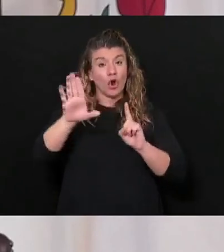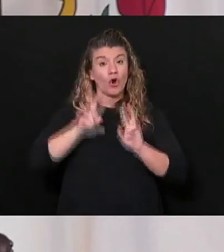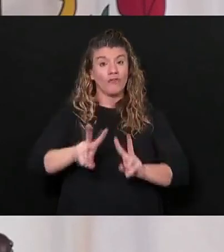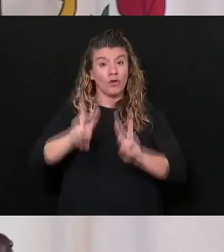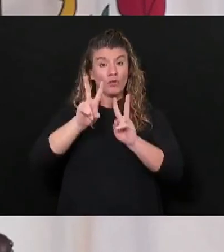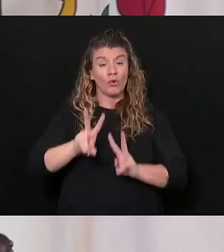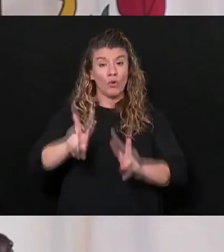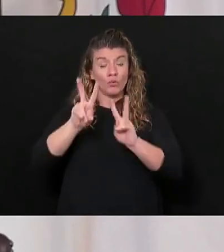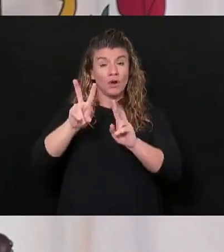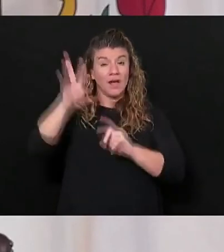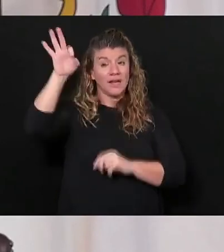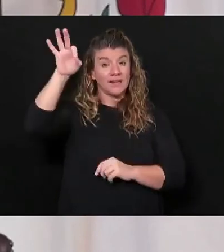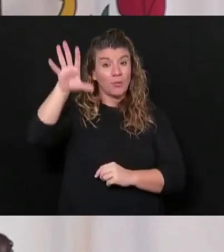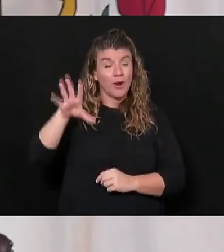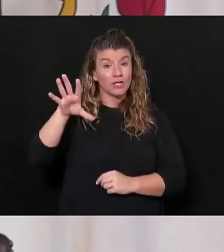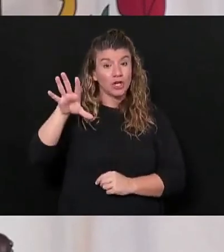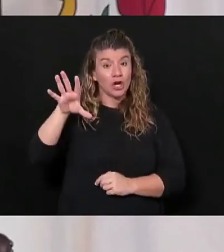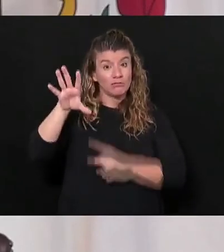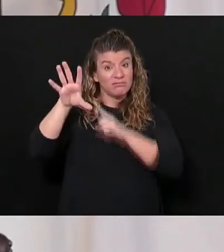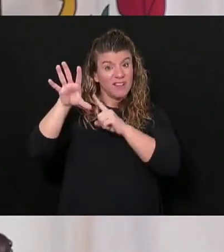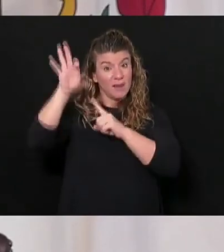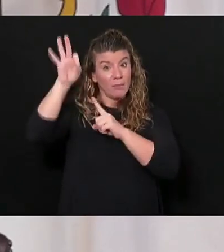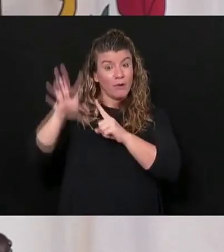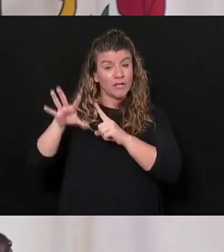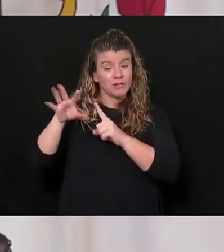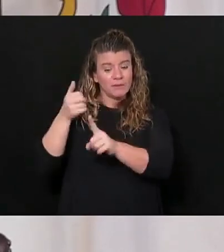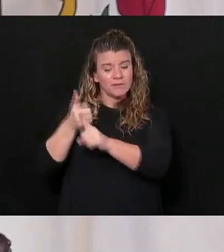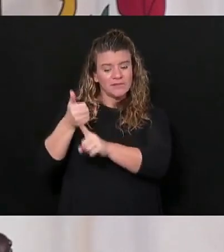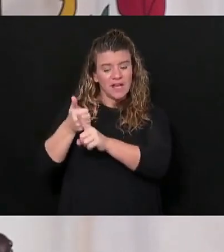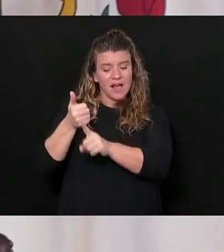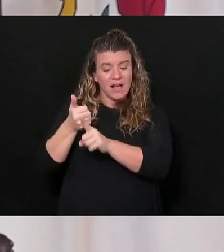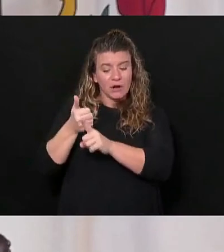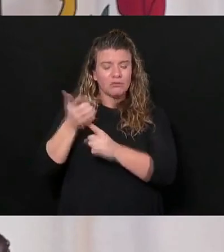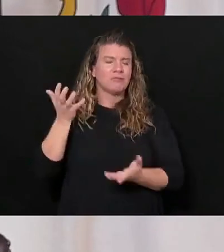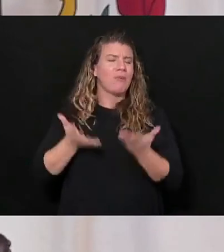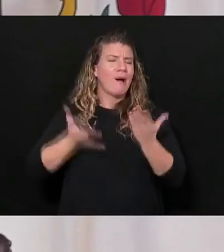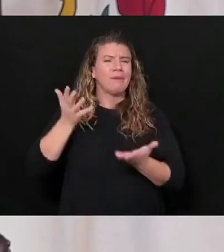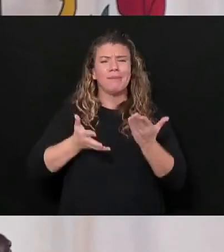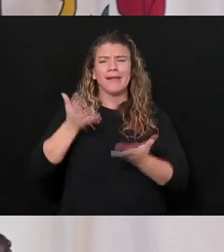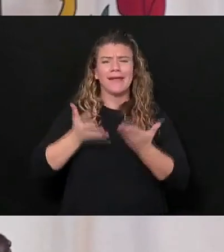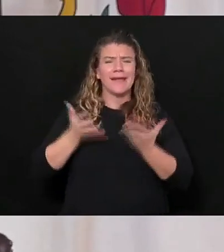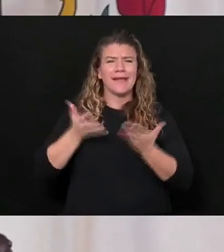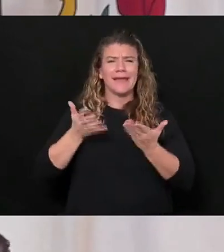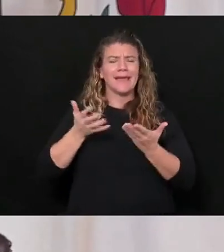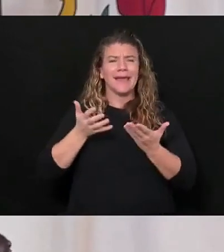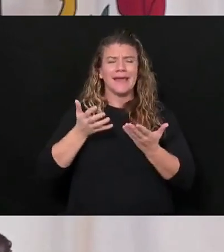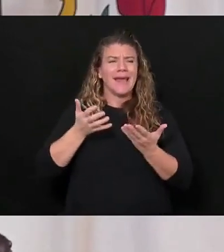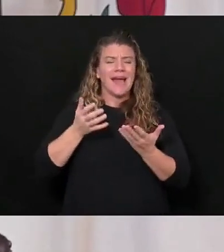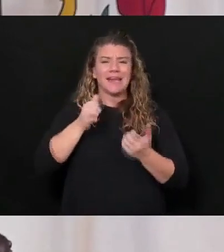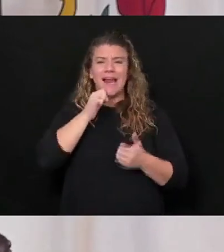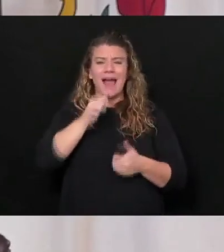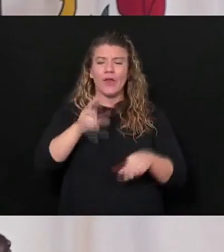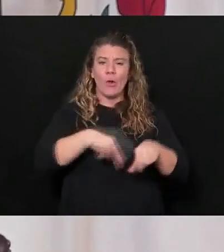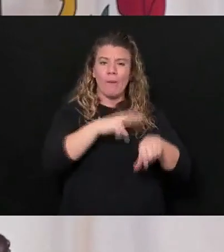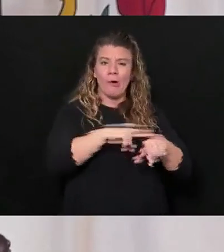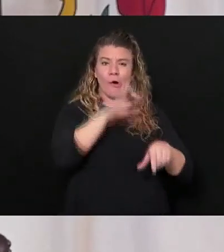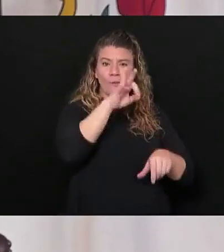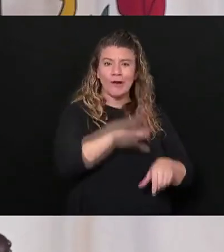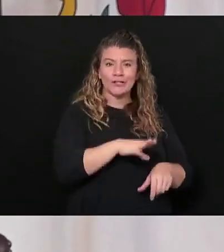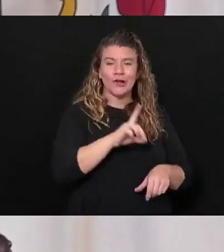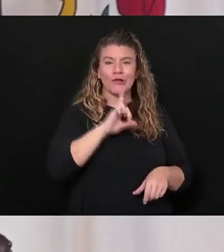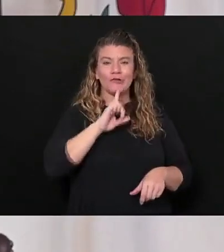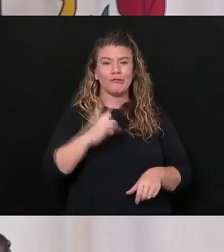the preacher just happened to be, probably the senior preacher was maybe out of town. And a